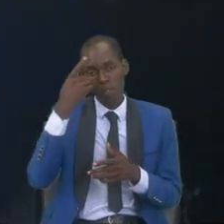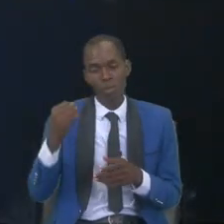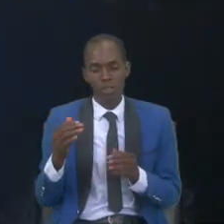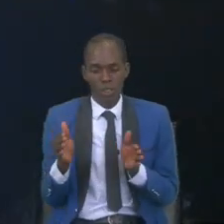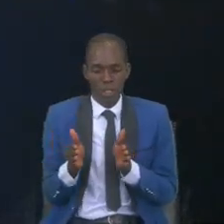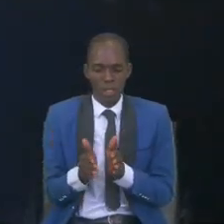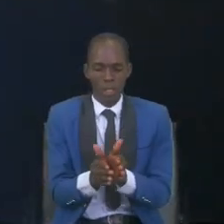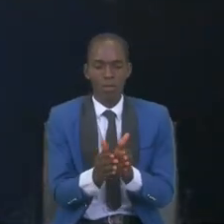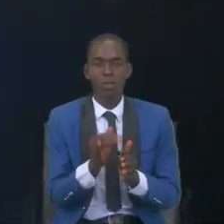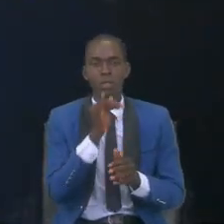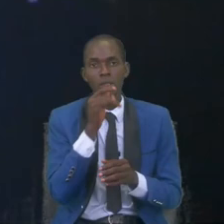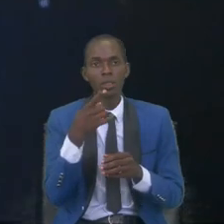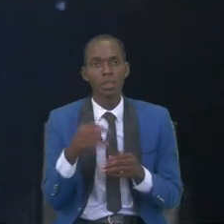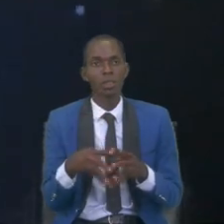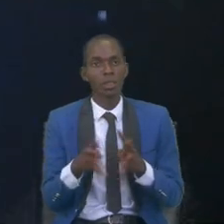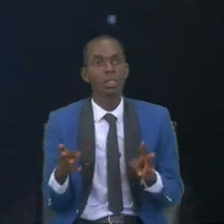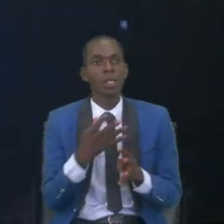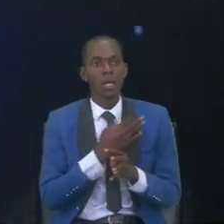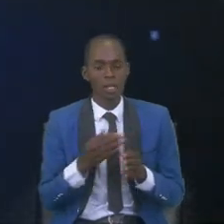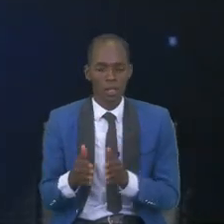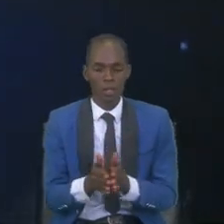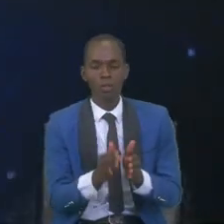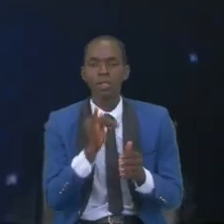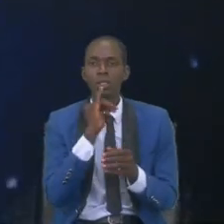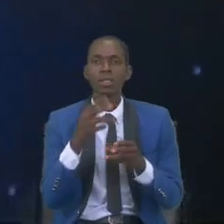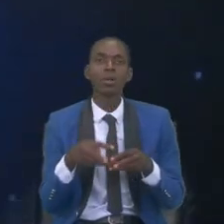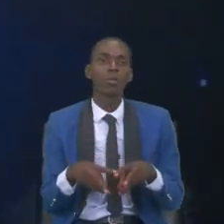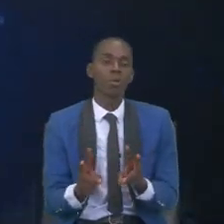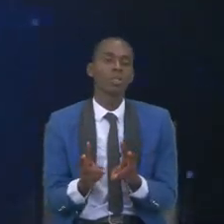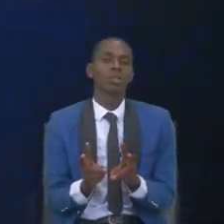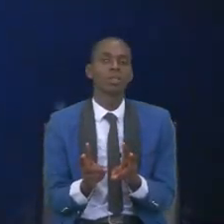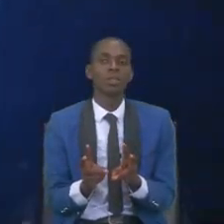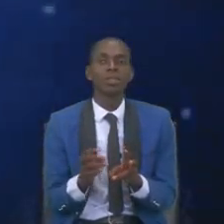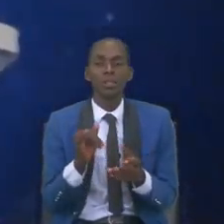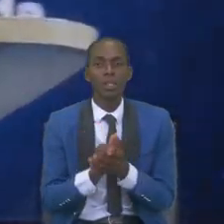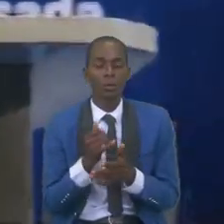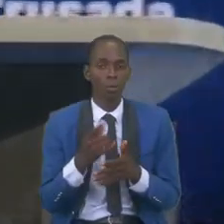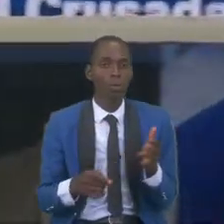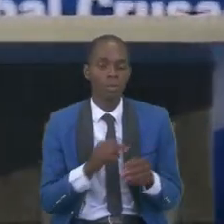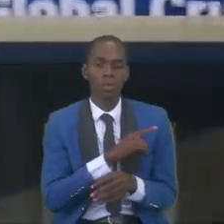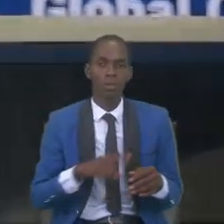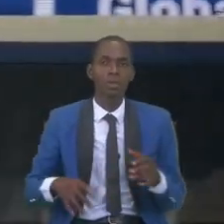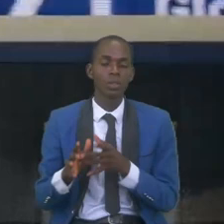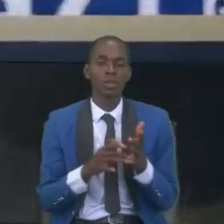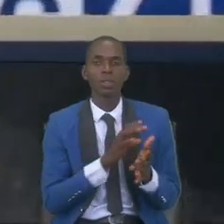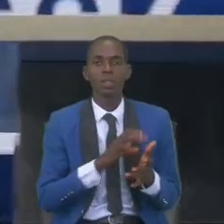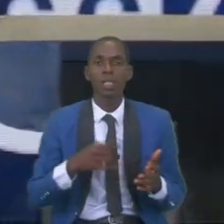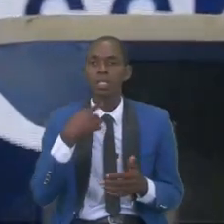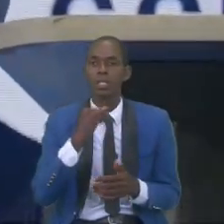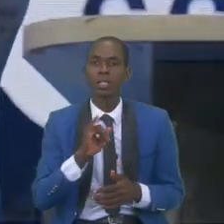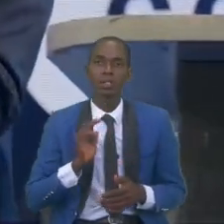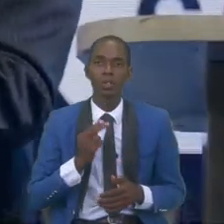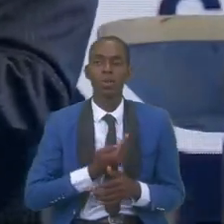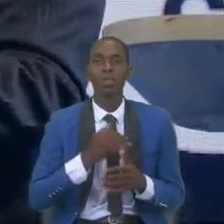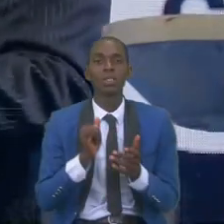and narrow is the way. Narrow is the way. That's the Lord Jesus Christ telling us that the way into